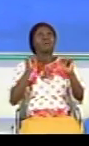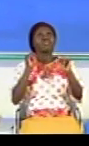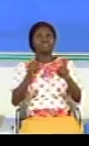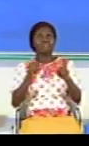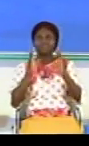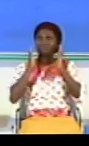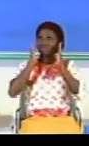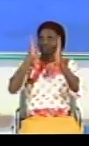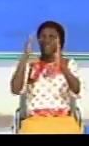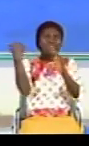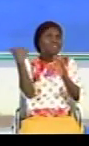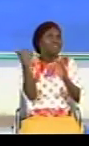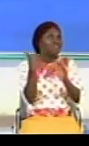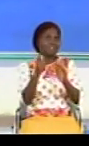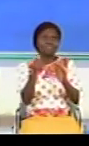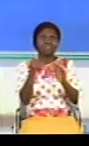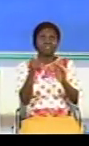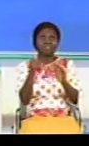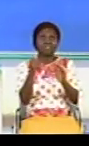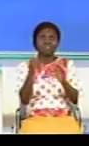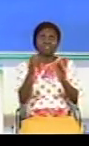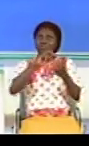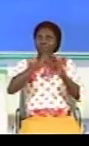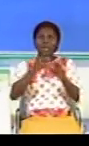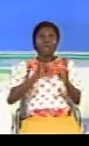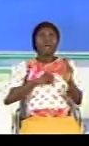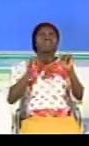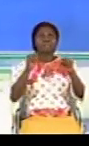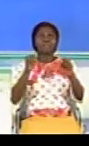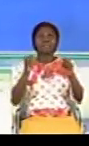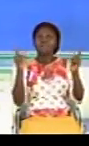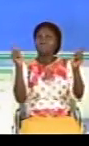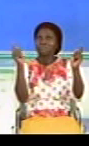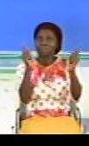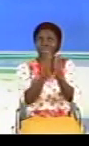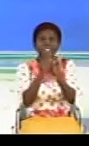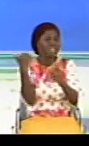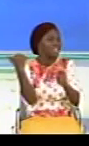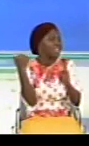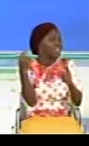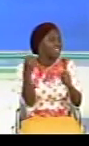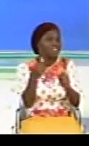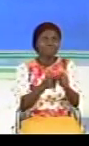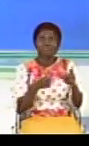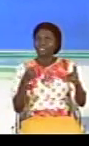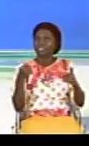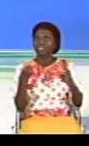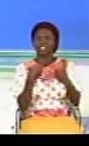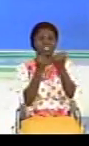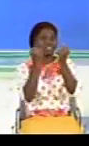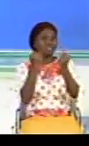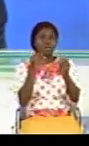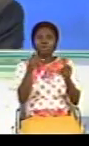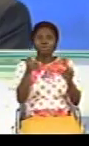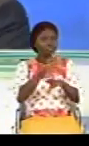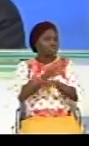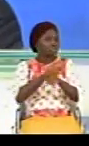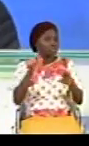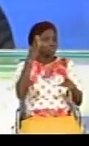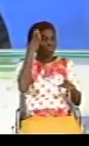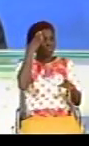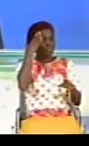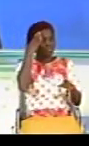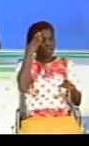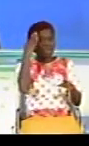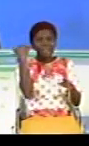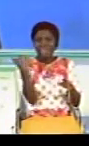foe. I can meet every challenge. You didn't know any opposition. You didn't know